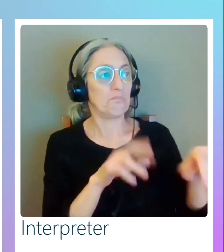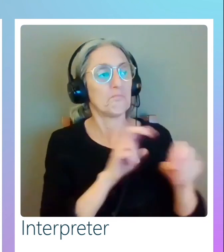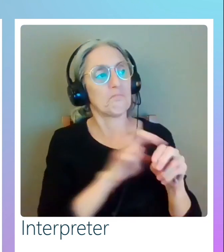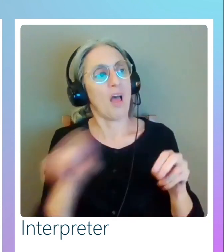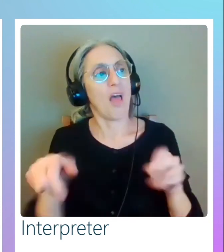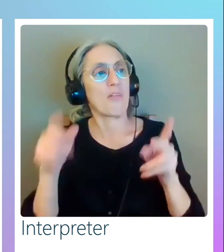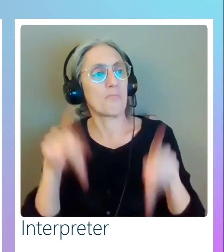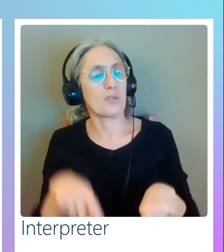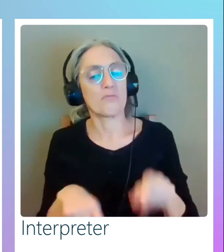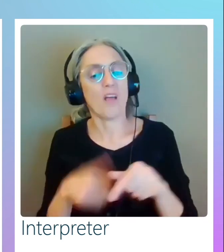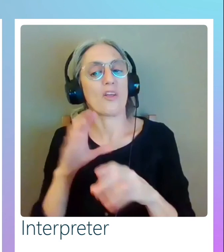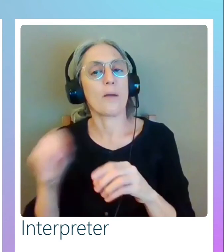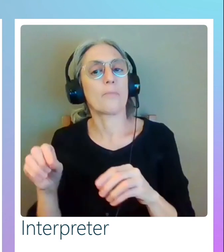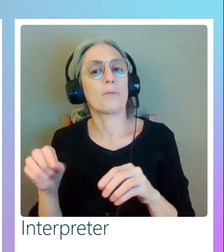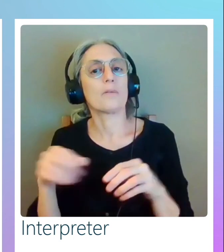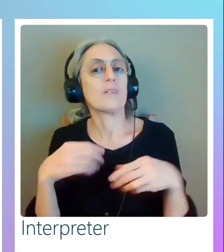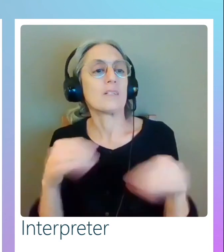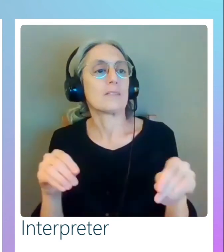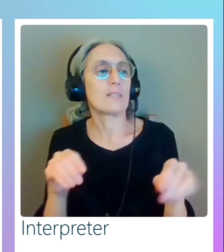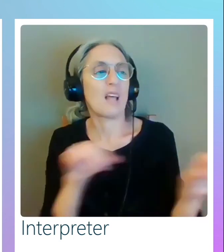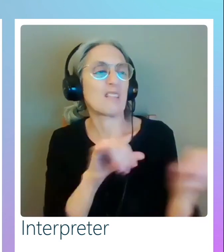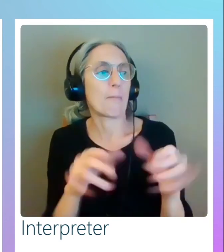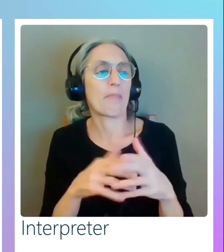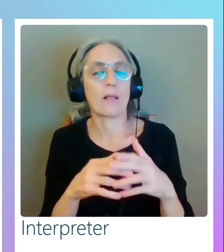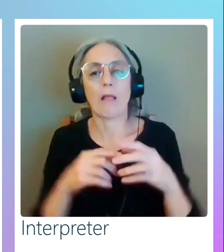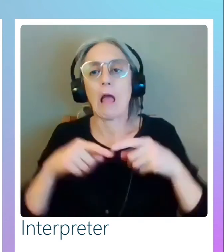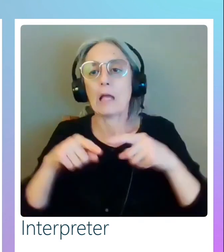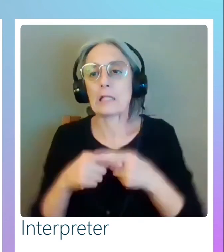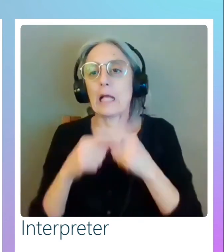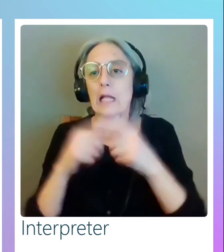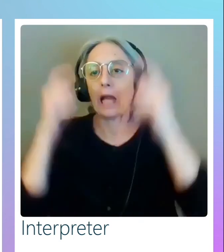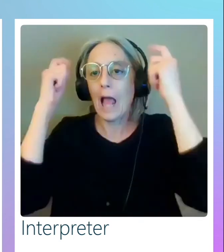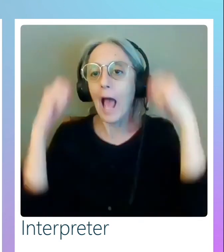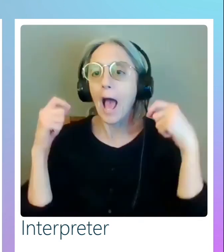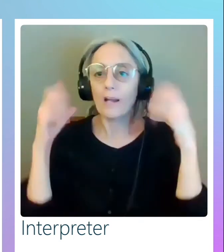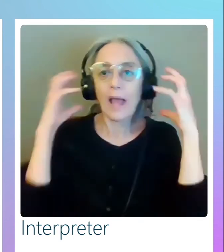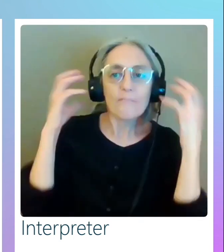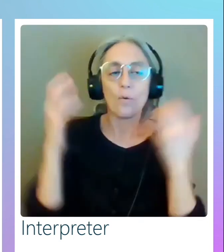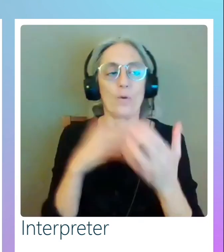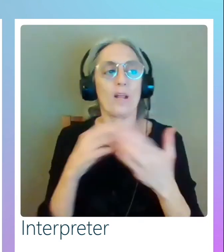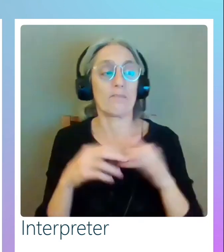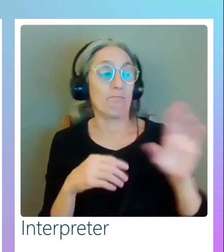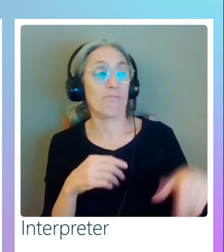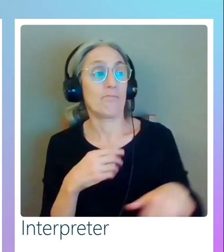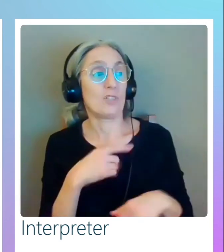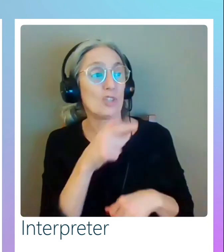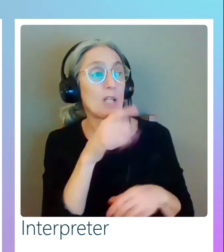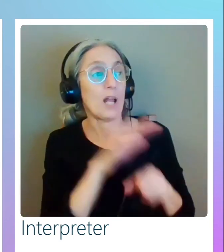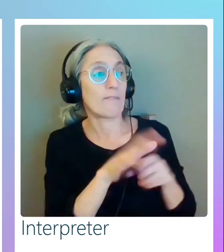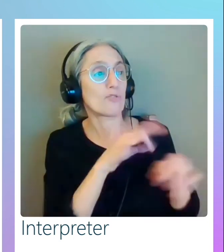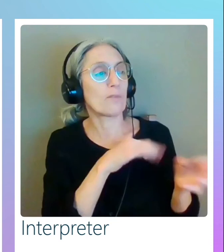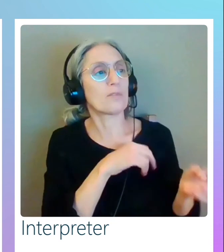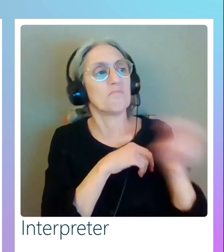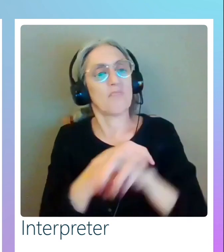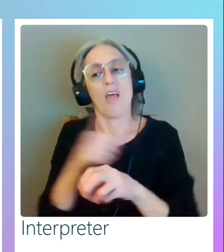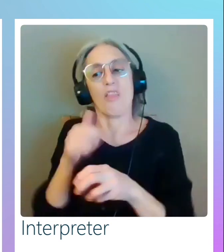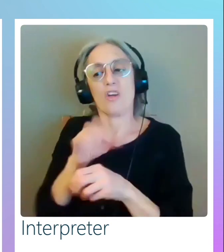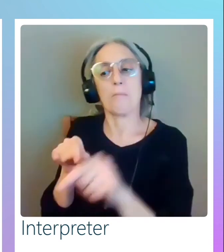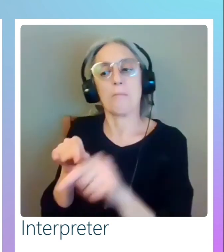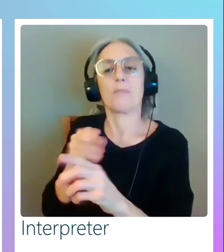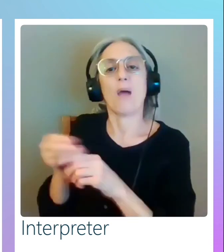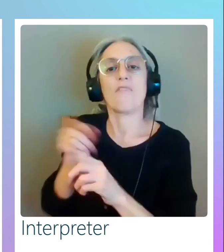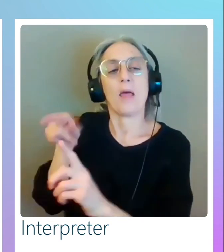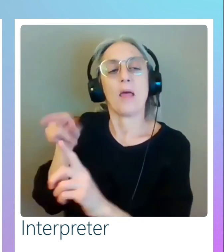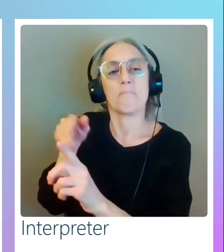who sells knitted hats and stuff, headphones, and so, but Amazon has